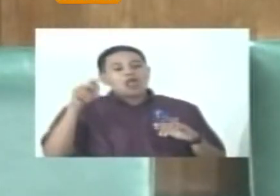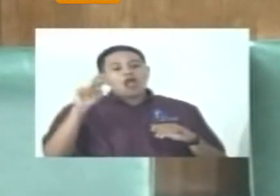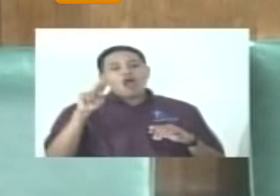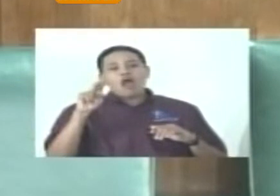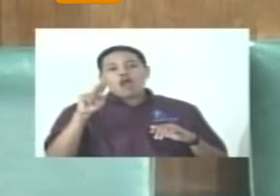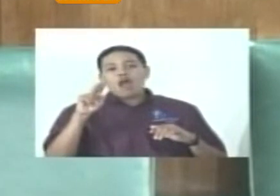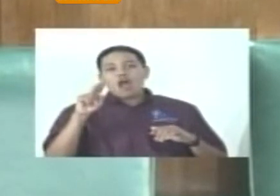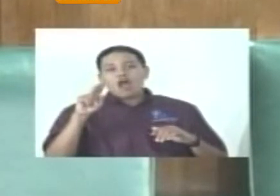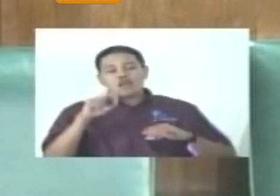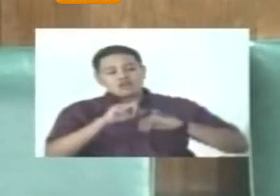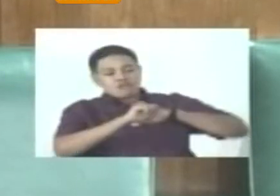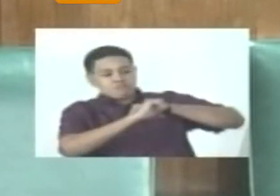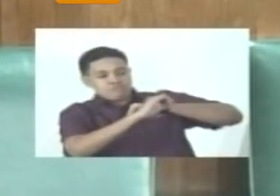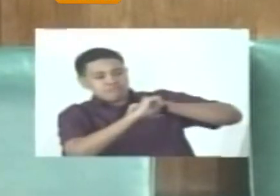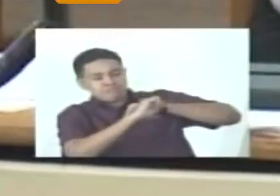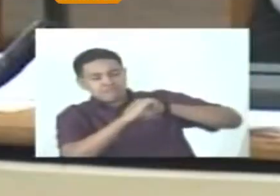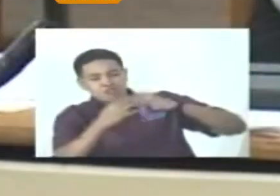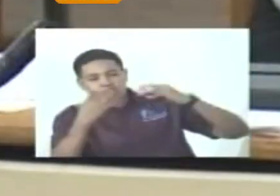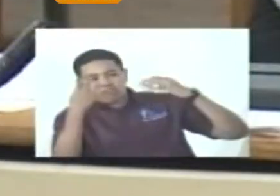opportunity.